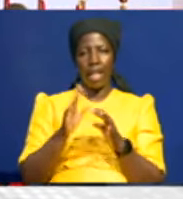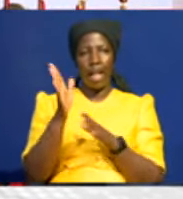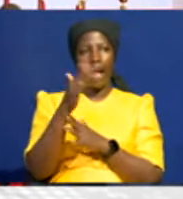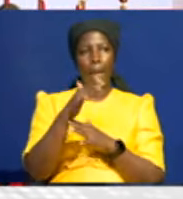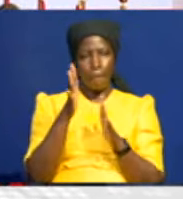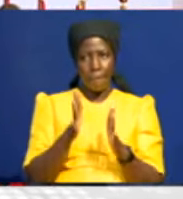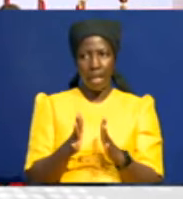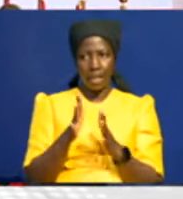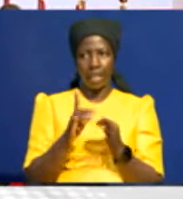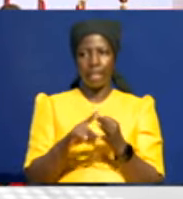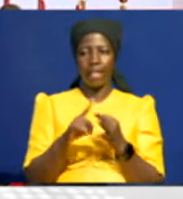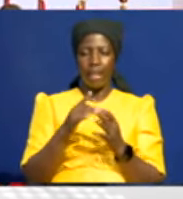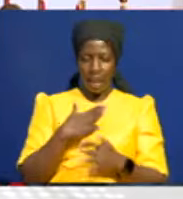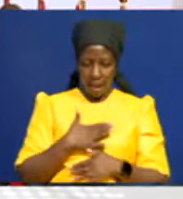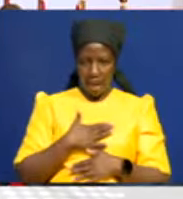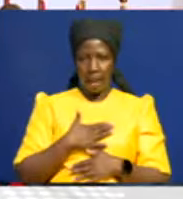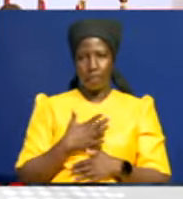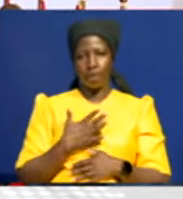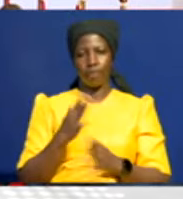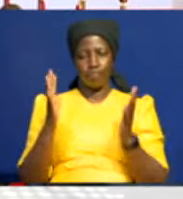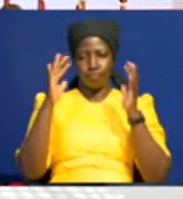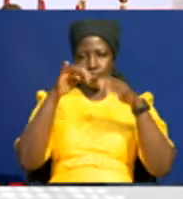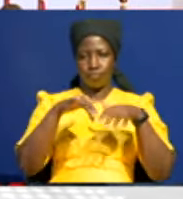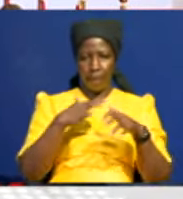ambassadors, esteemed gathered guests.